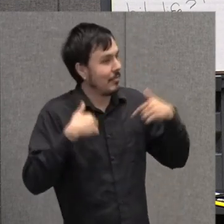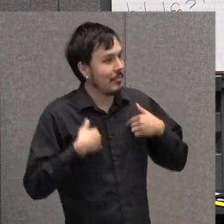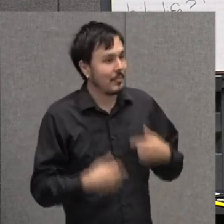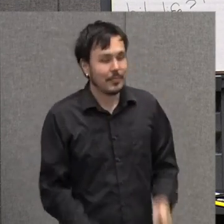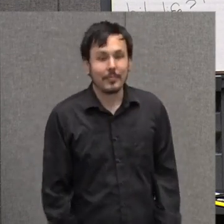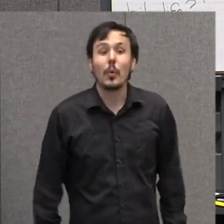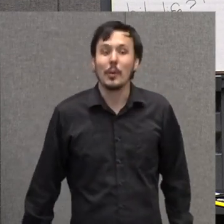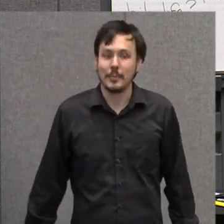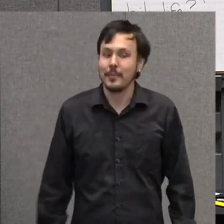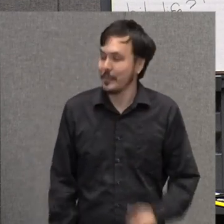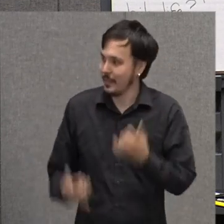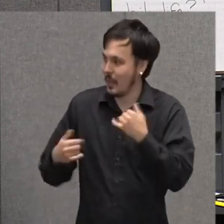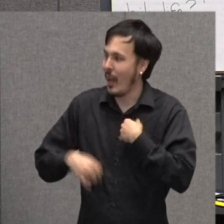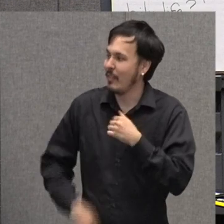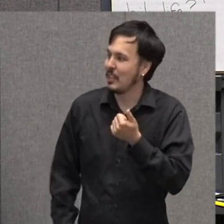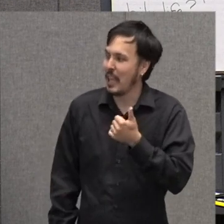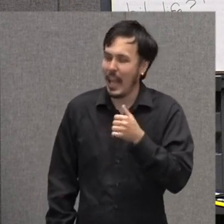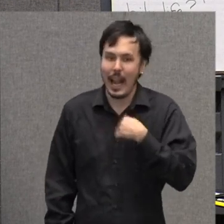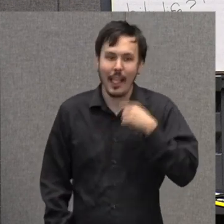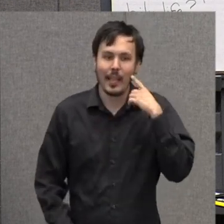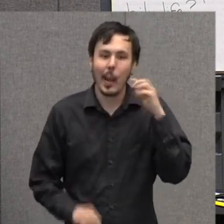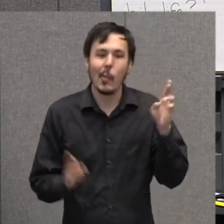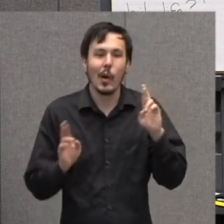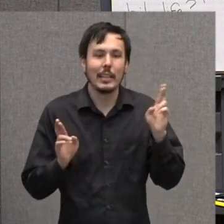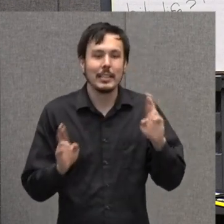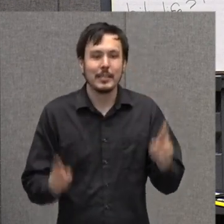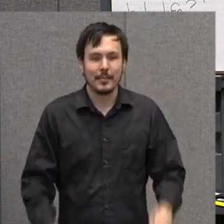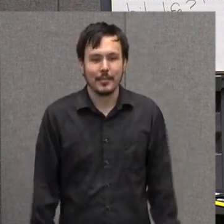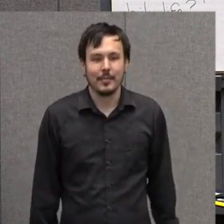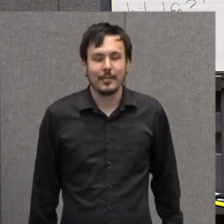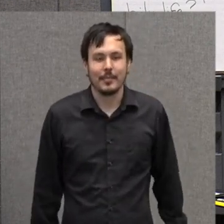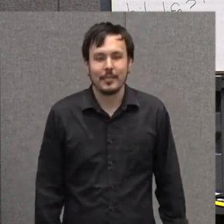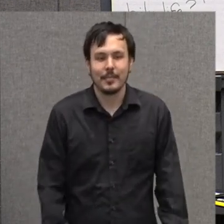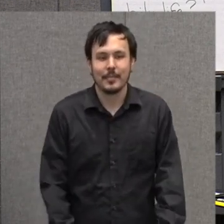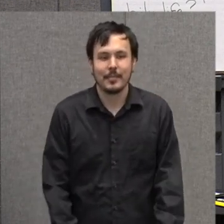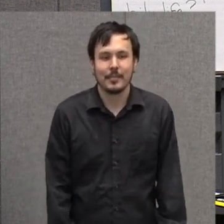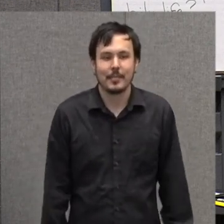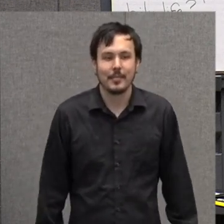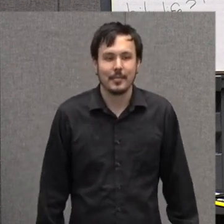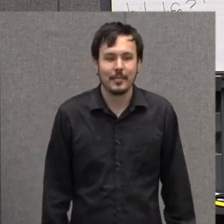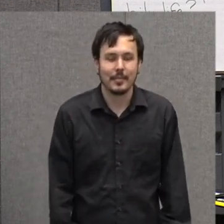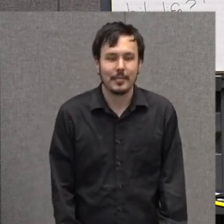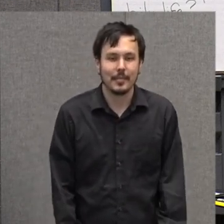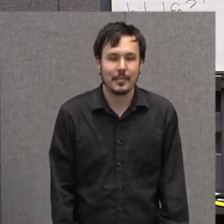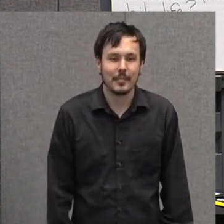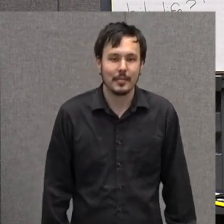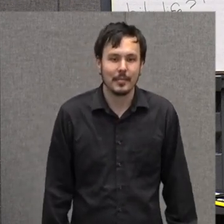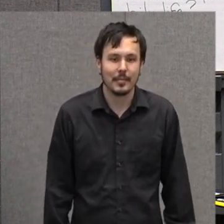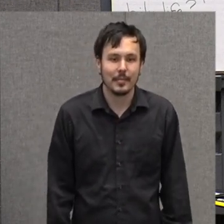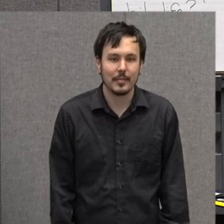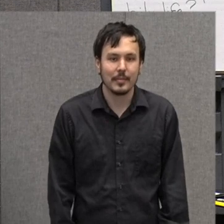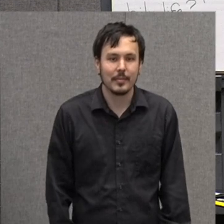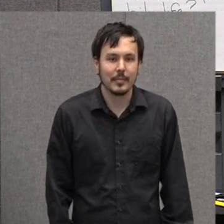5, 6, 7, 8, 9, 10. Okay, I got 10. So I think I'm ready to go. Give them a second to catch up.